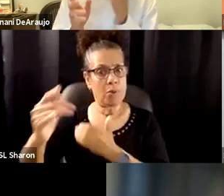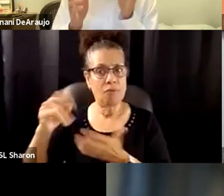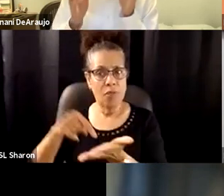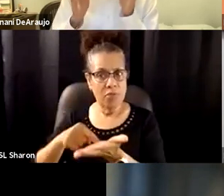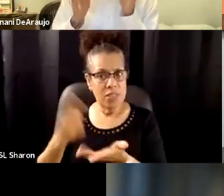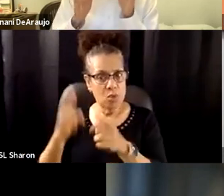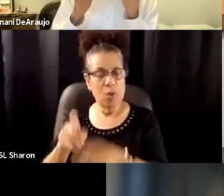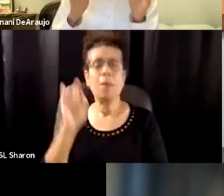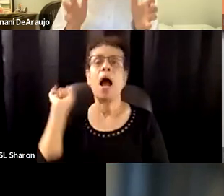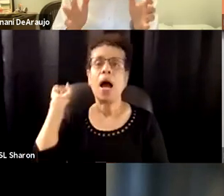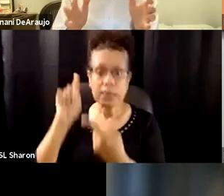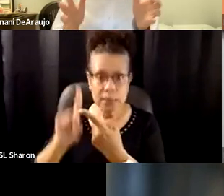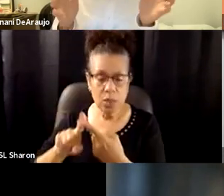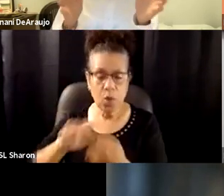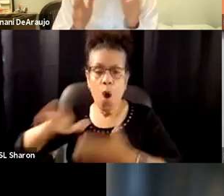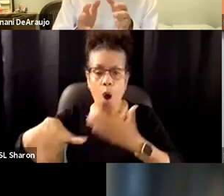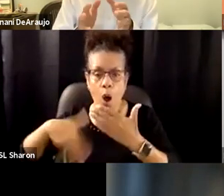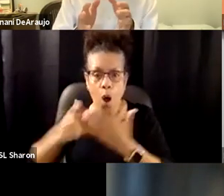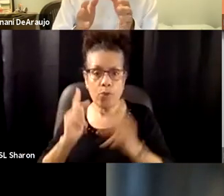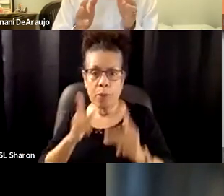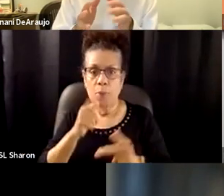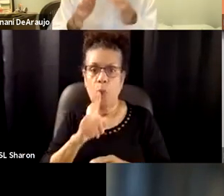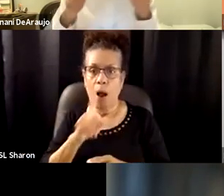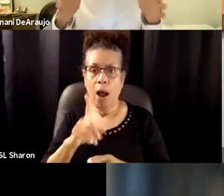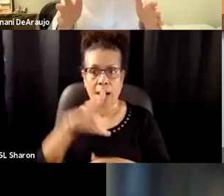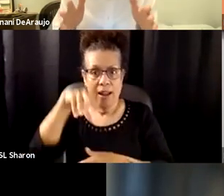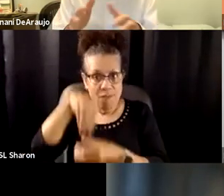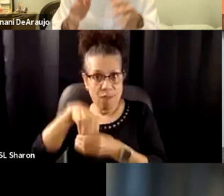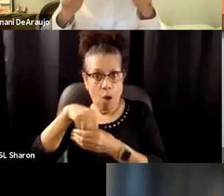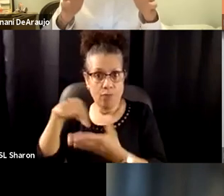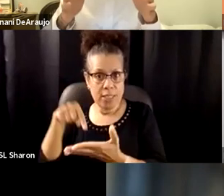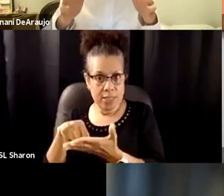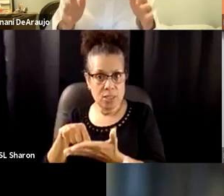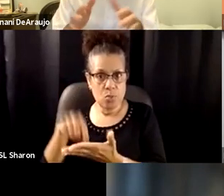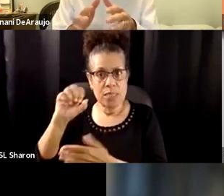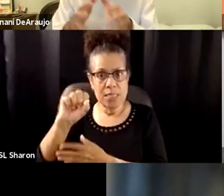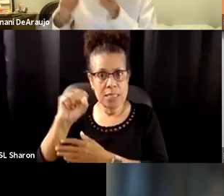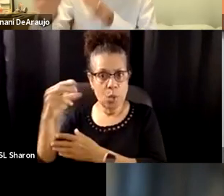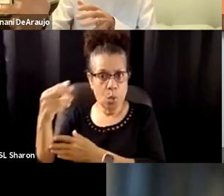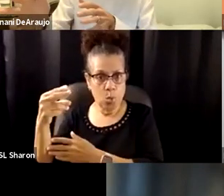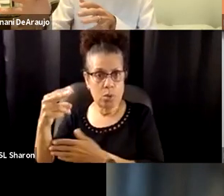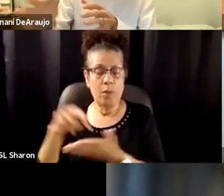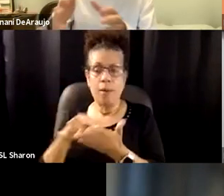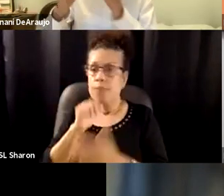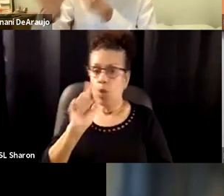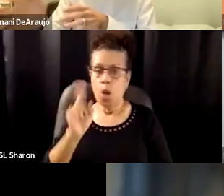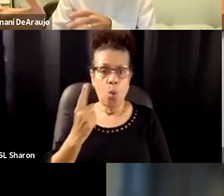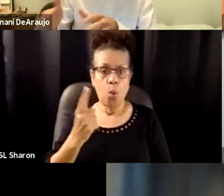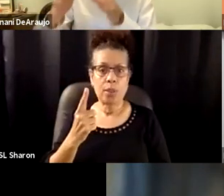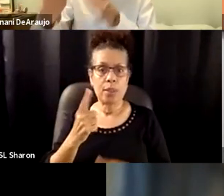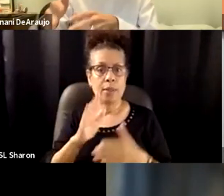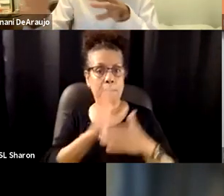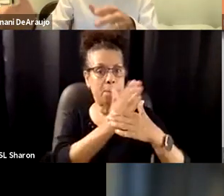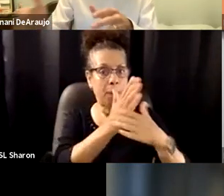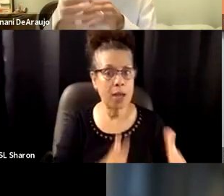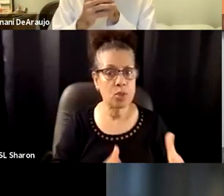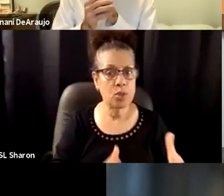until all the stakeholders are aligned uh and then by all stakeholders you know we're including you know not not just our our partners who are the